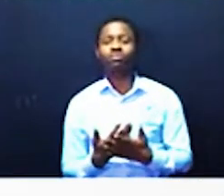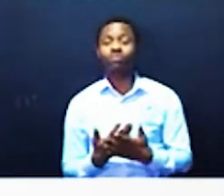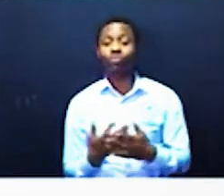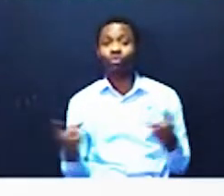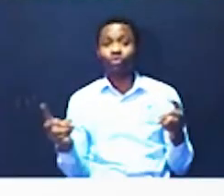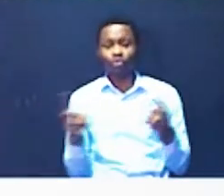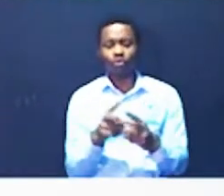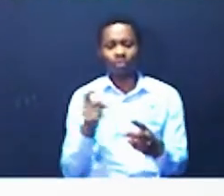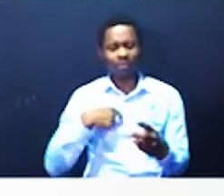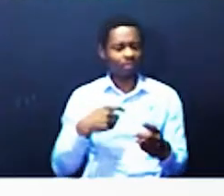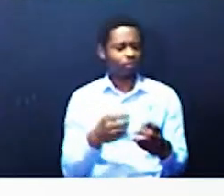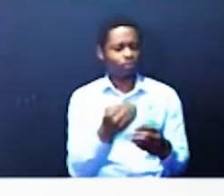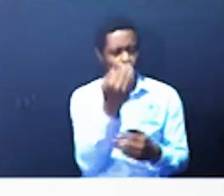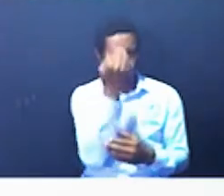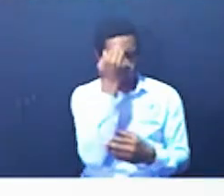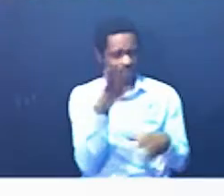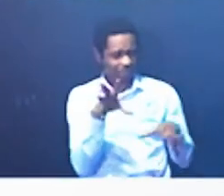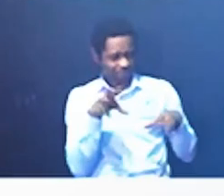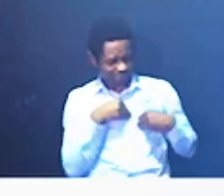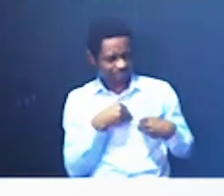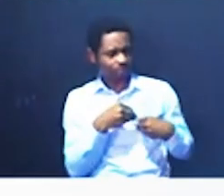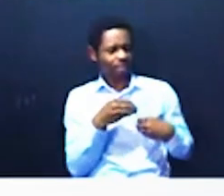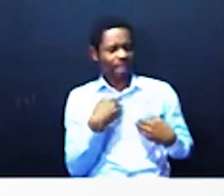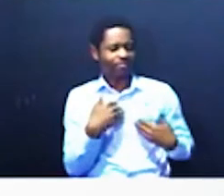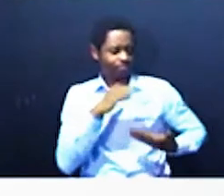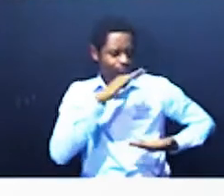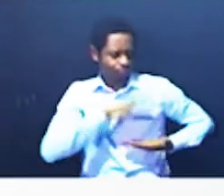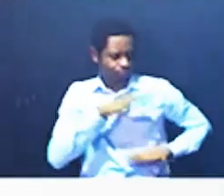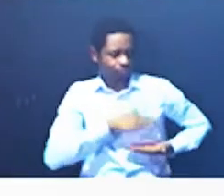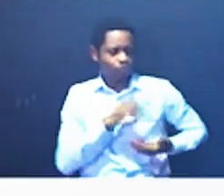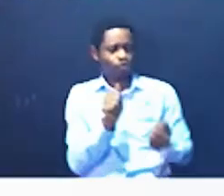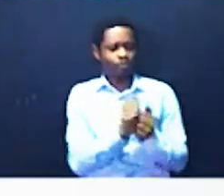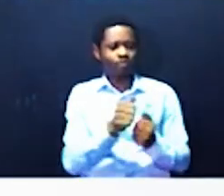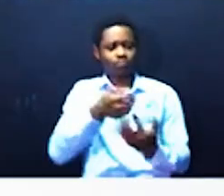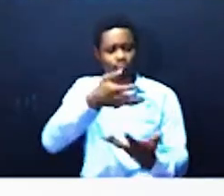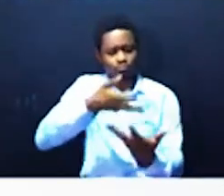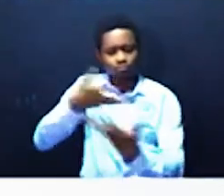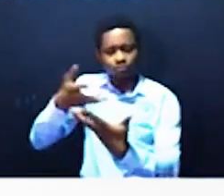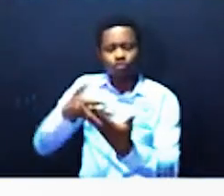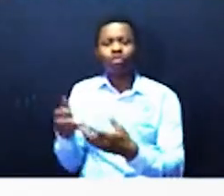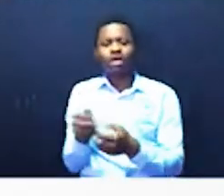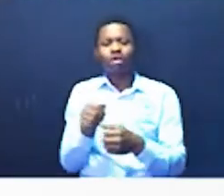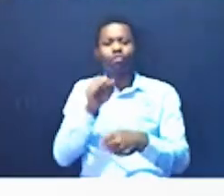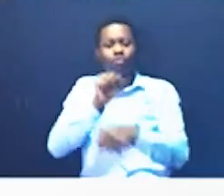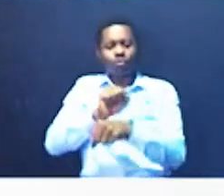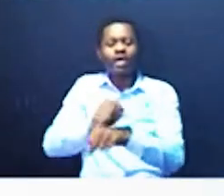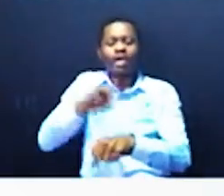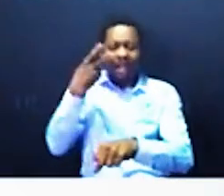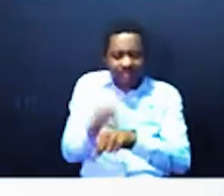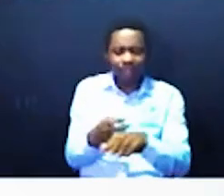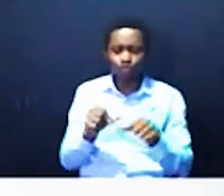therefore, we need to bear with one another, working hard to keep the unity of the Spirit.